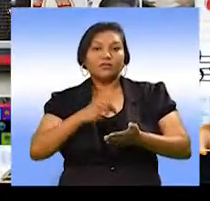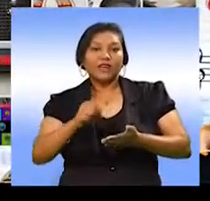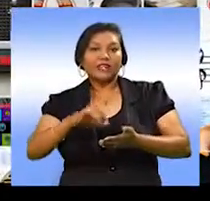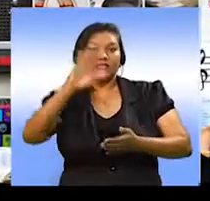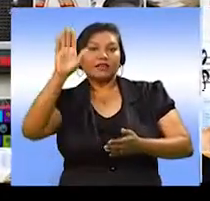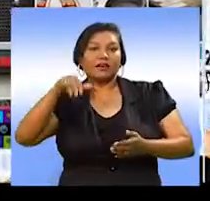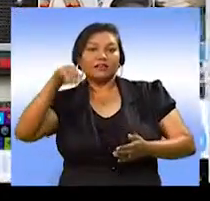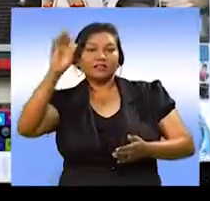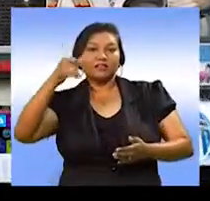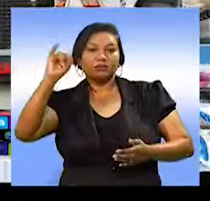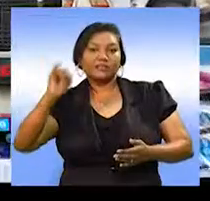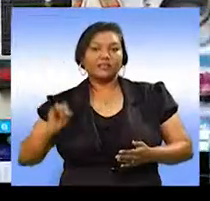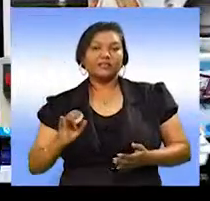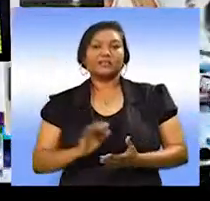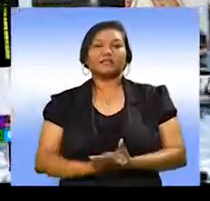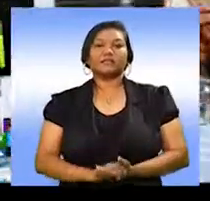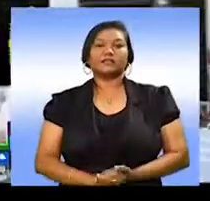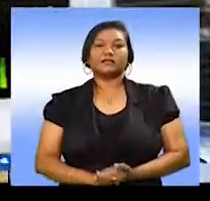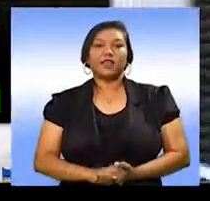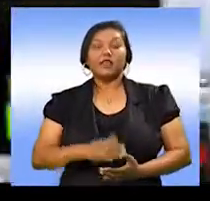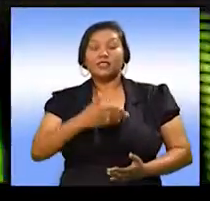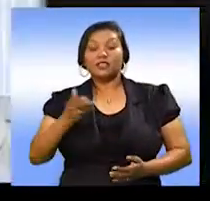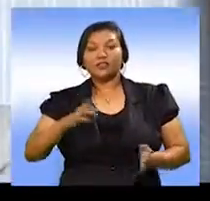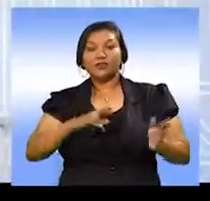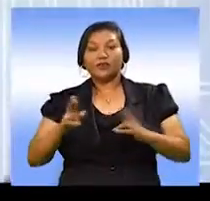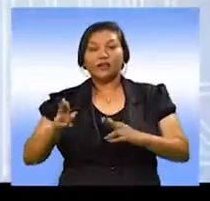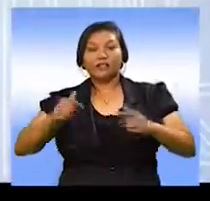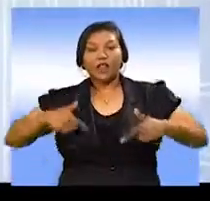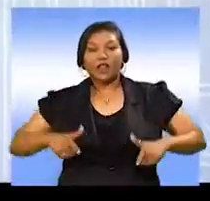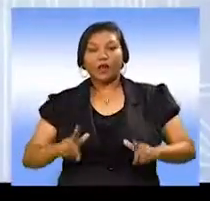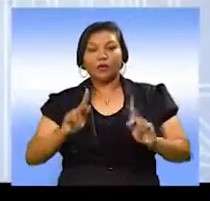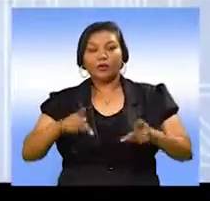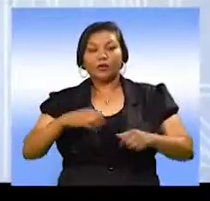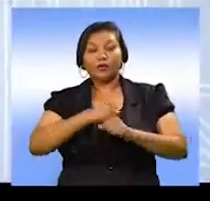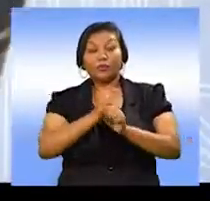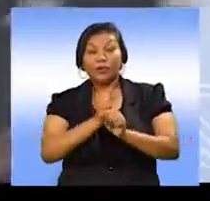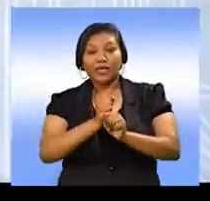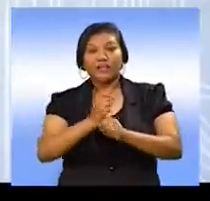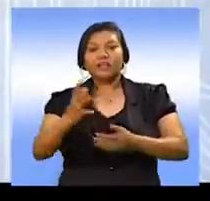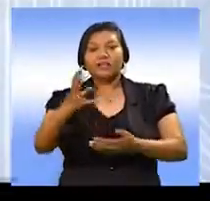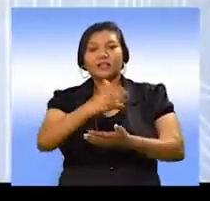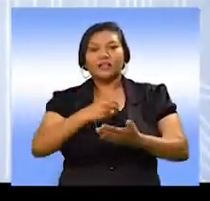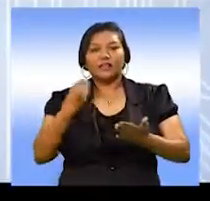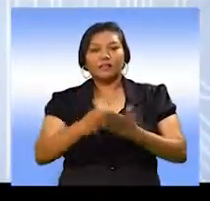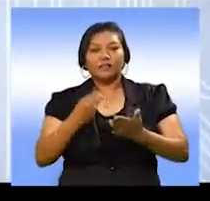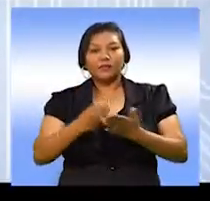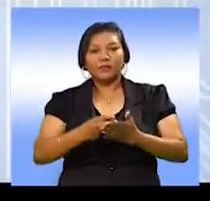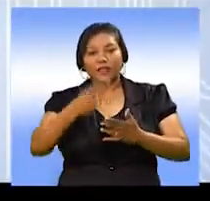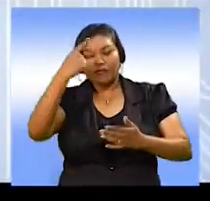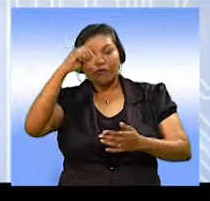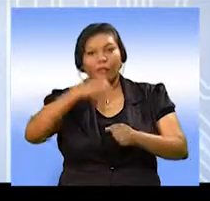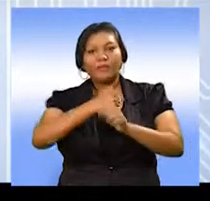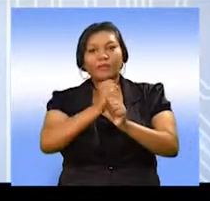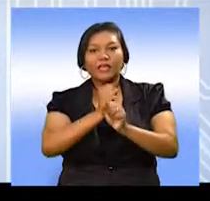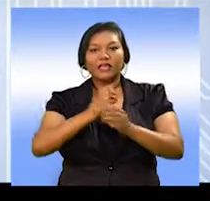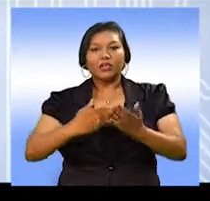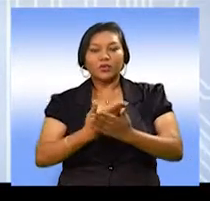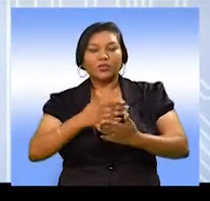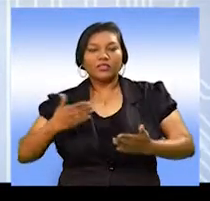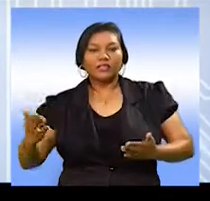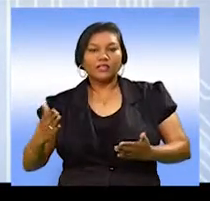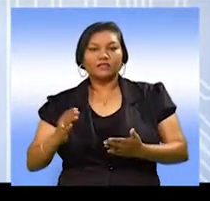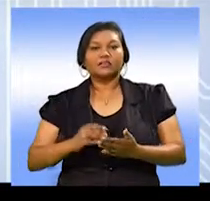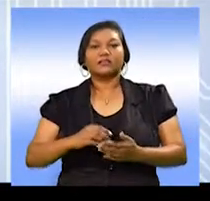innovations, inventions, and literary and artistic works. These rights afford owners the necessary protection for